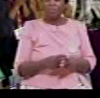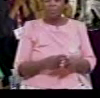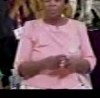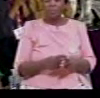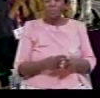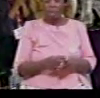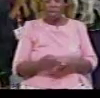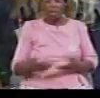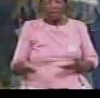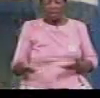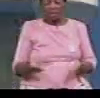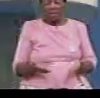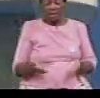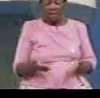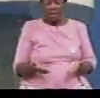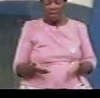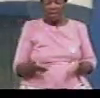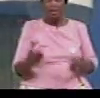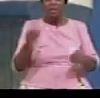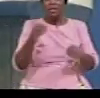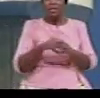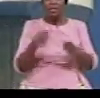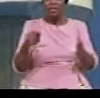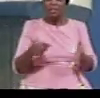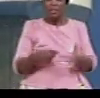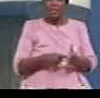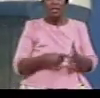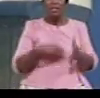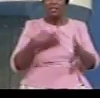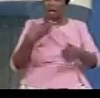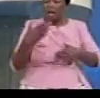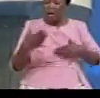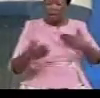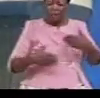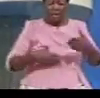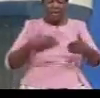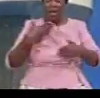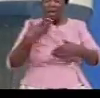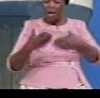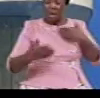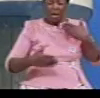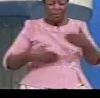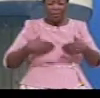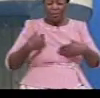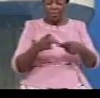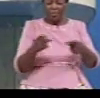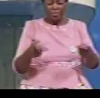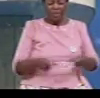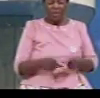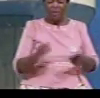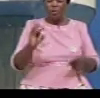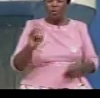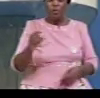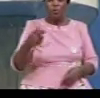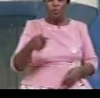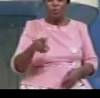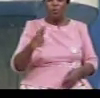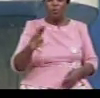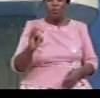Here in this happy, happy Alpha location, Ogbomosho, happy